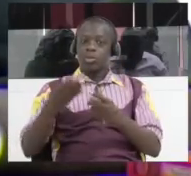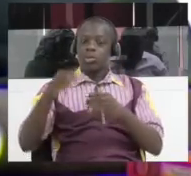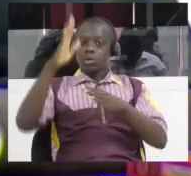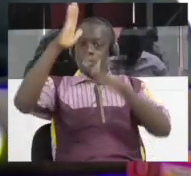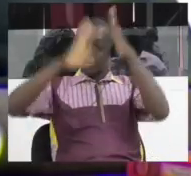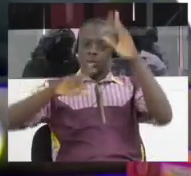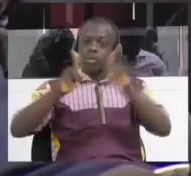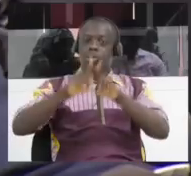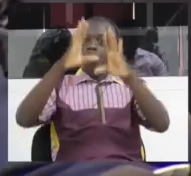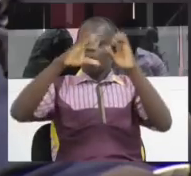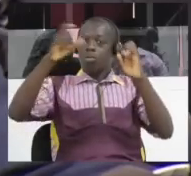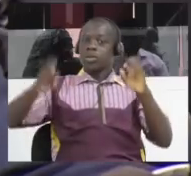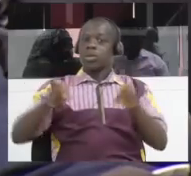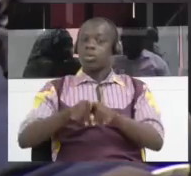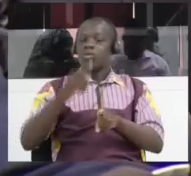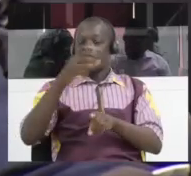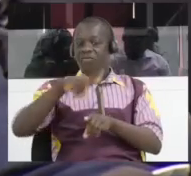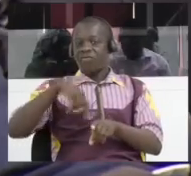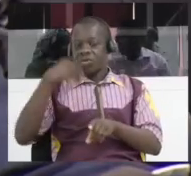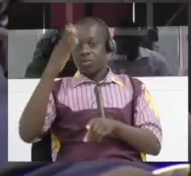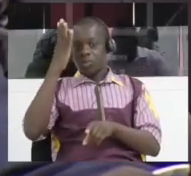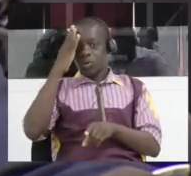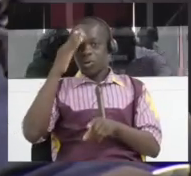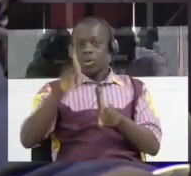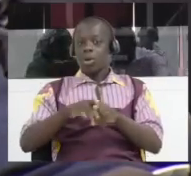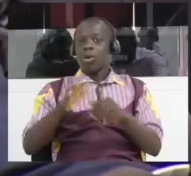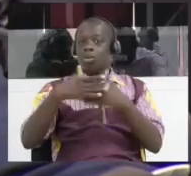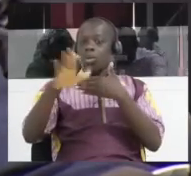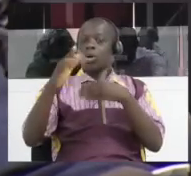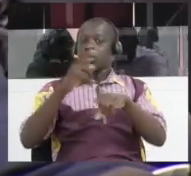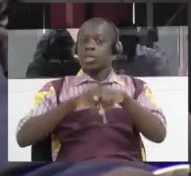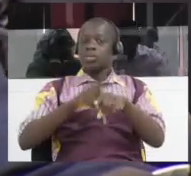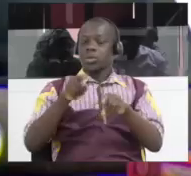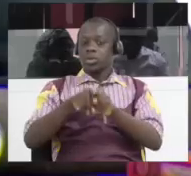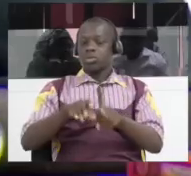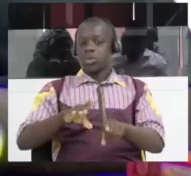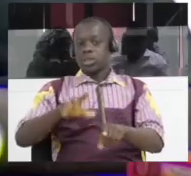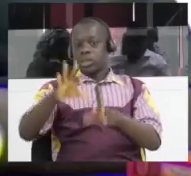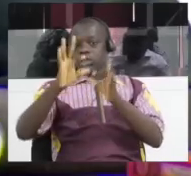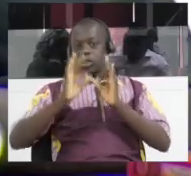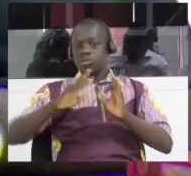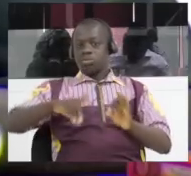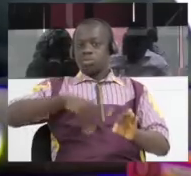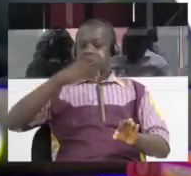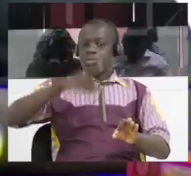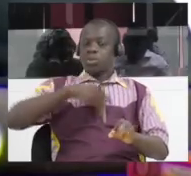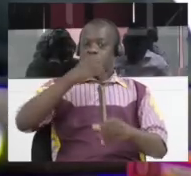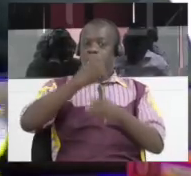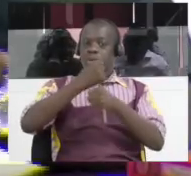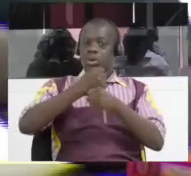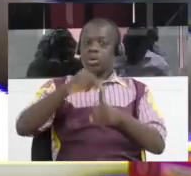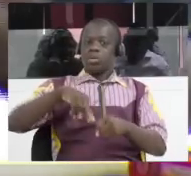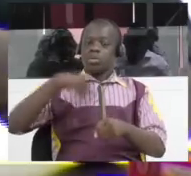or soldiers or officers who feel that they know. And most of the time, you know, they take pride